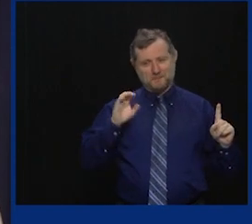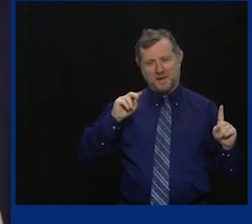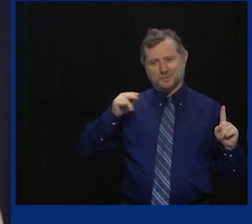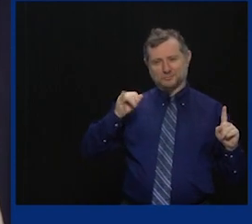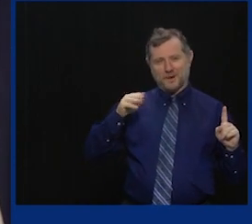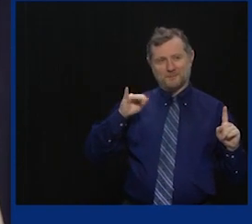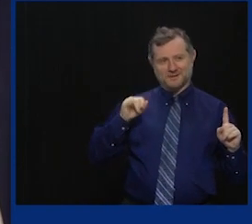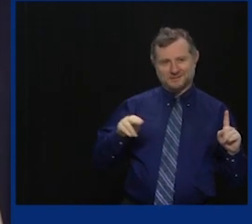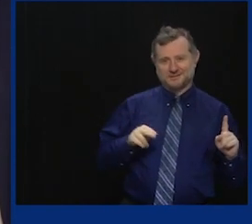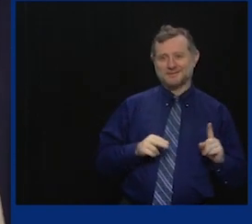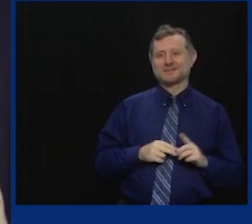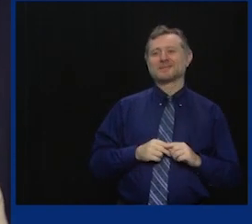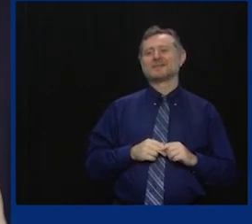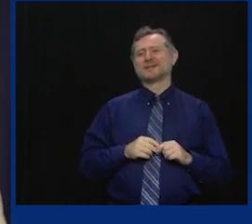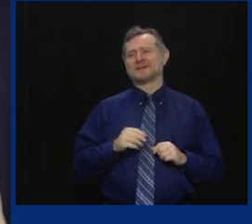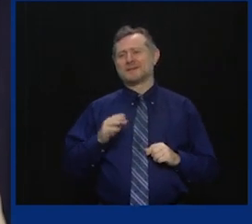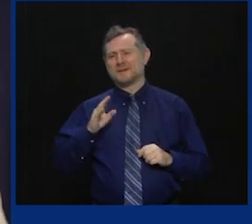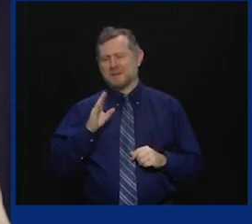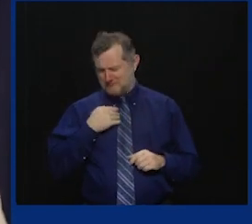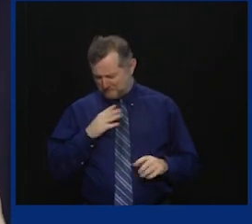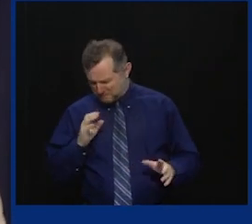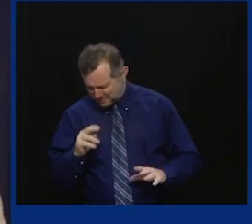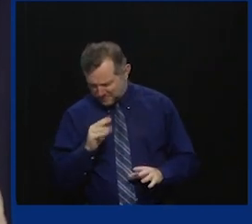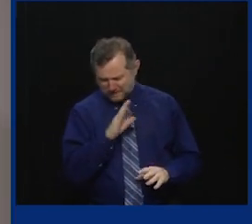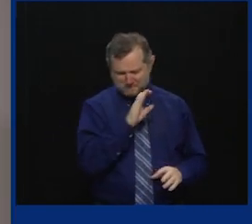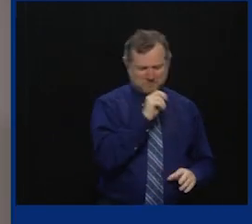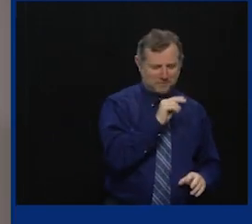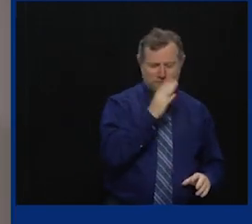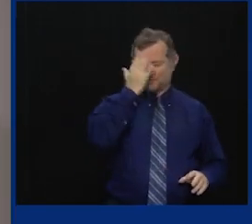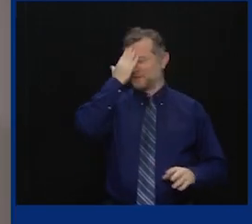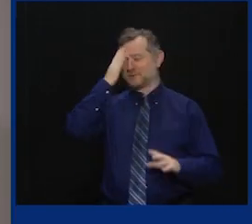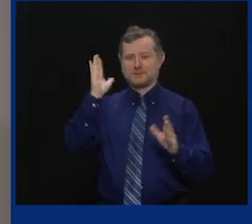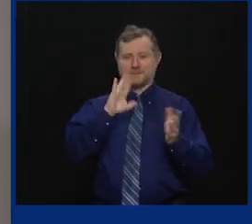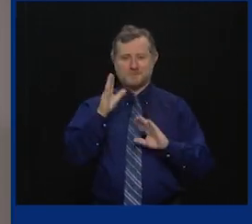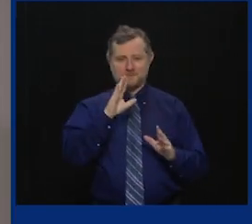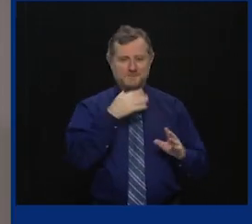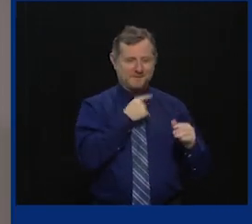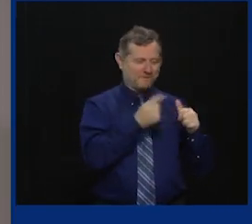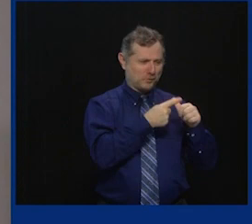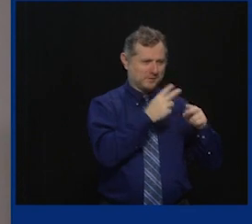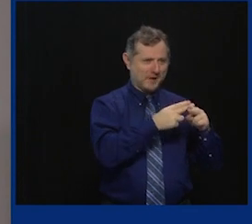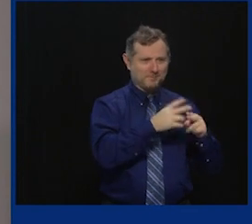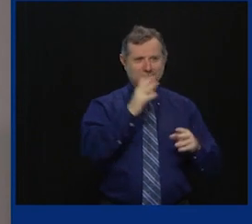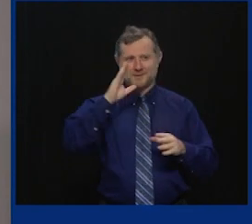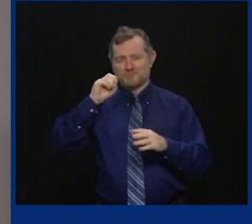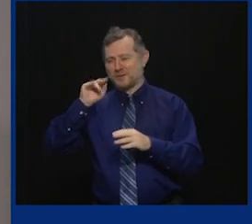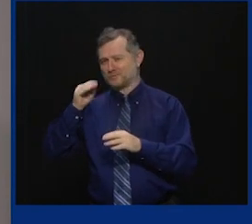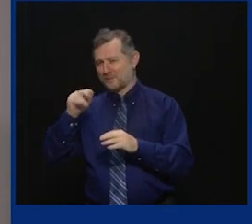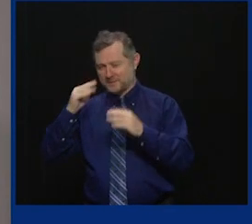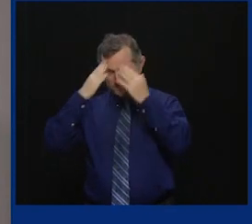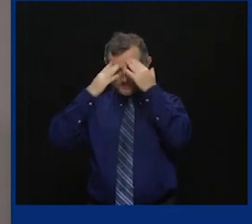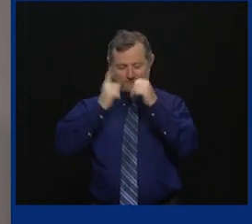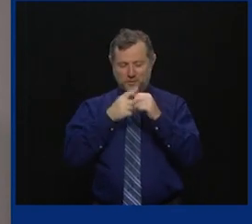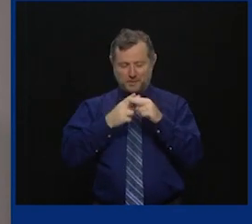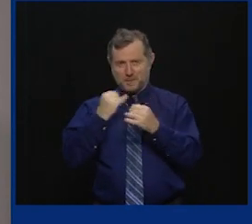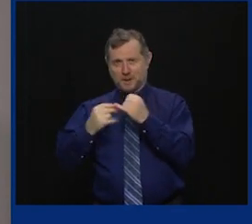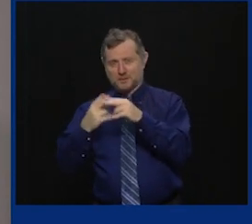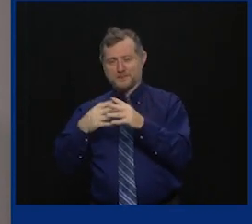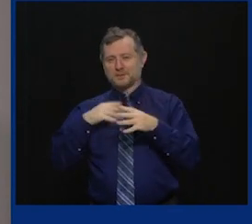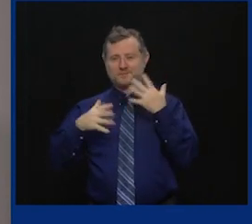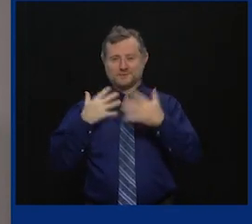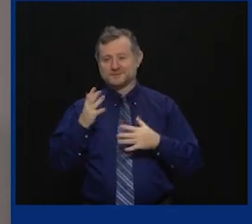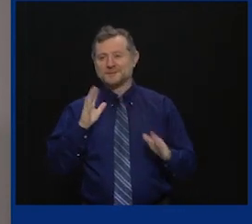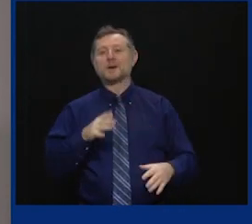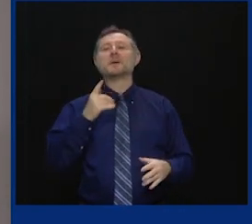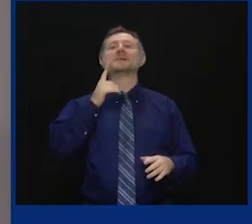fine. Brian Benjamin, Speaker Hasty, Majority Leader Cousins,